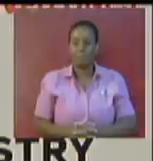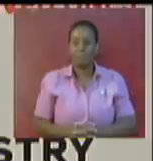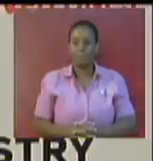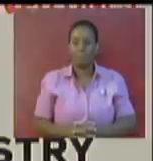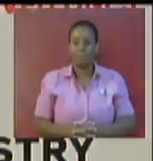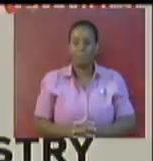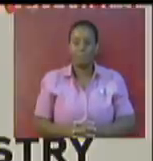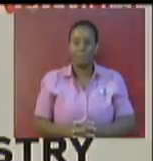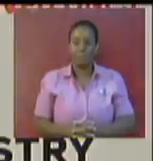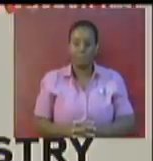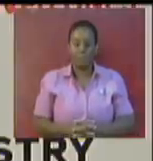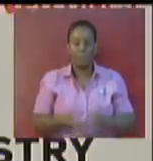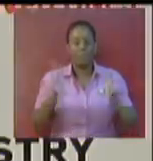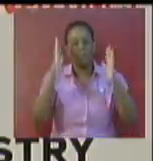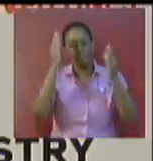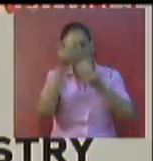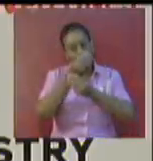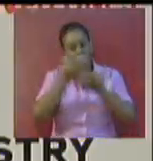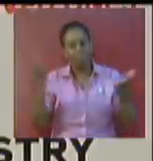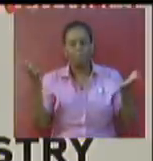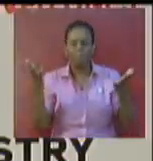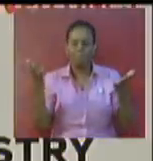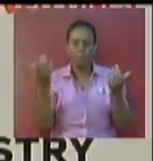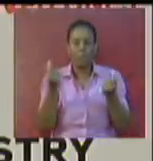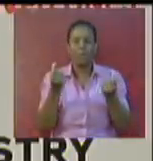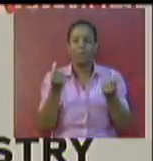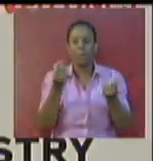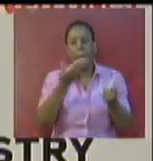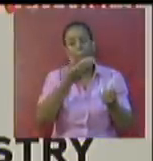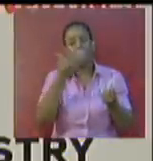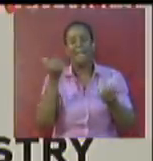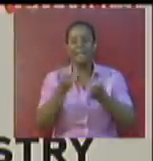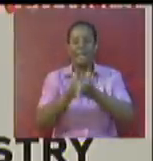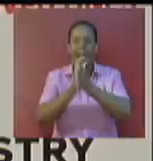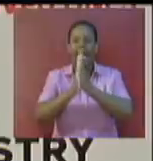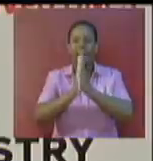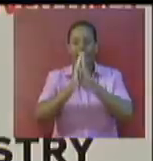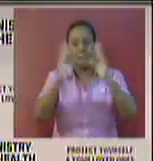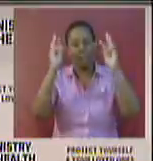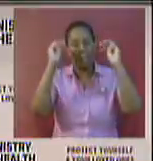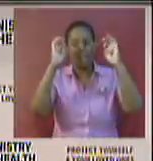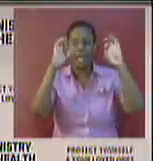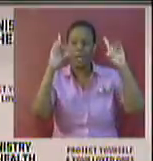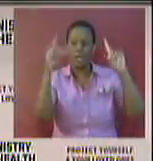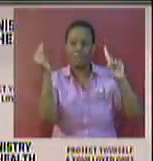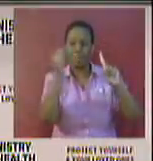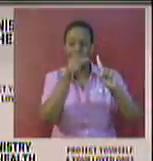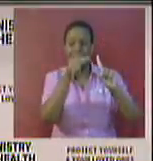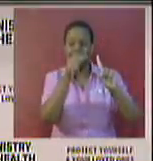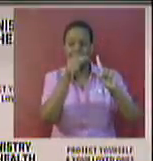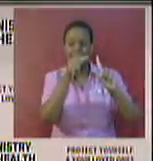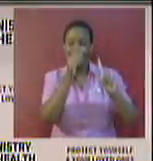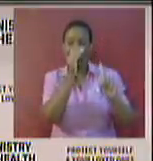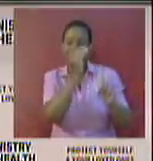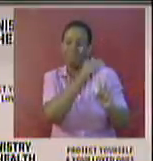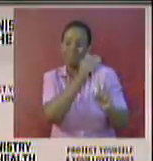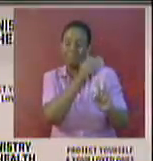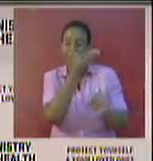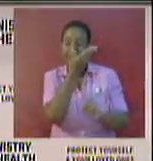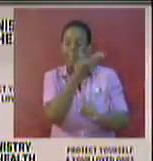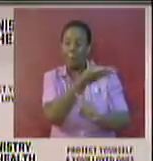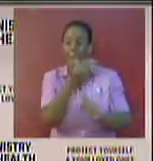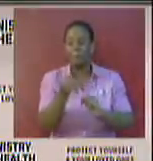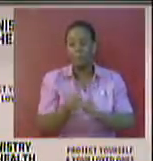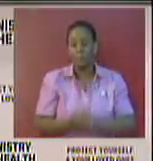technical advice, but that question can be best placed to Ministry of Education. Thank you very much. And just want to move